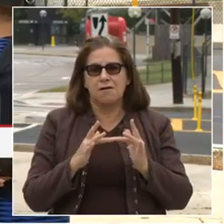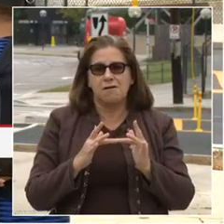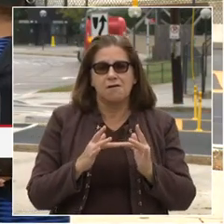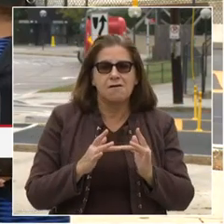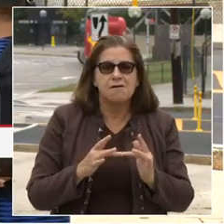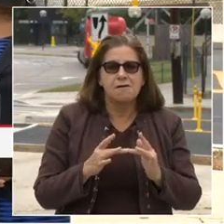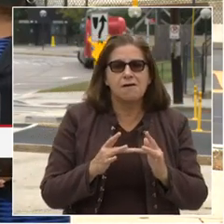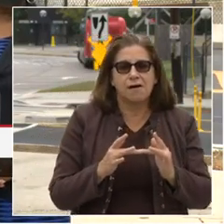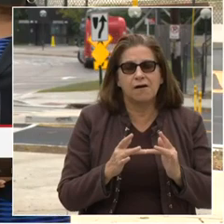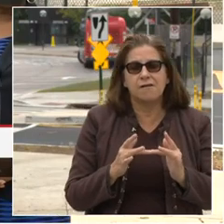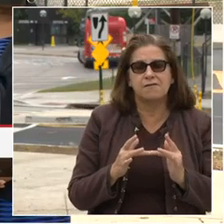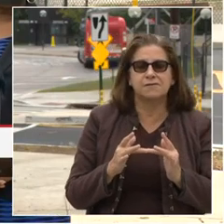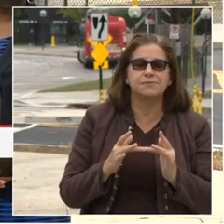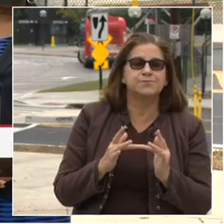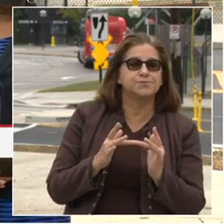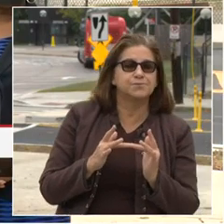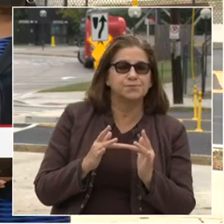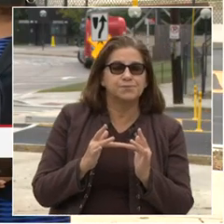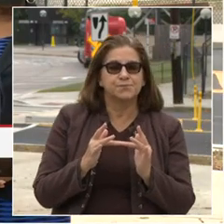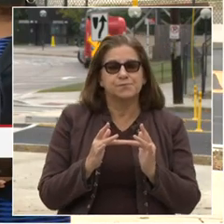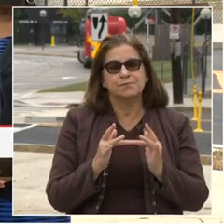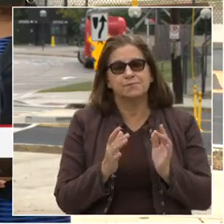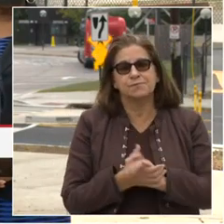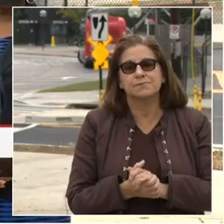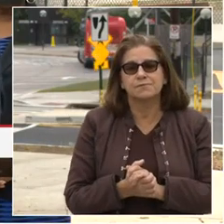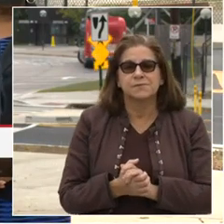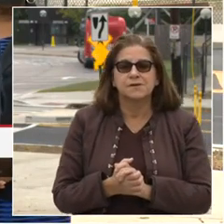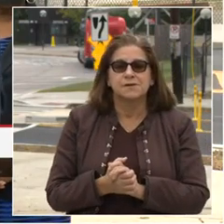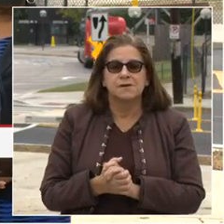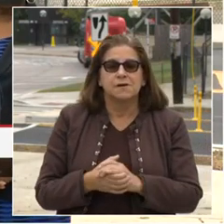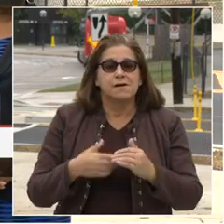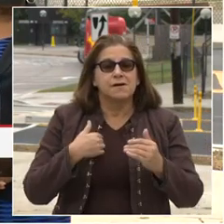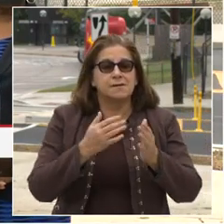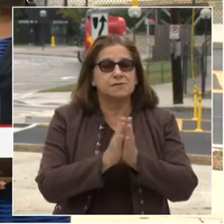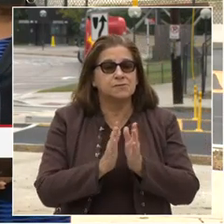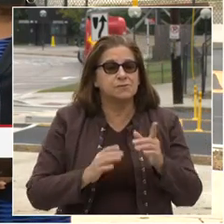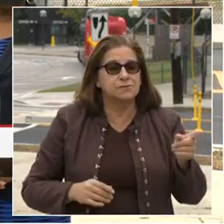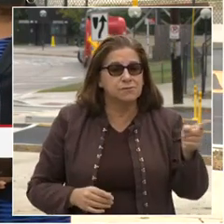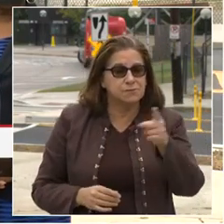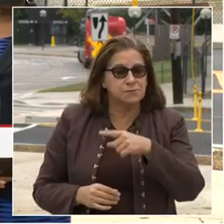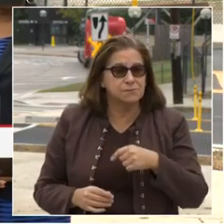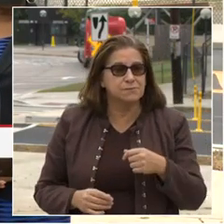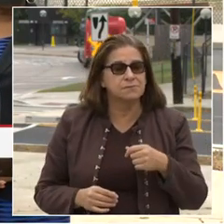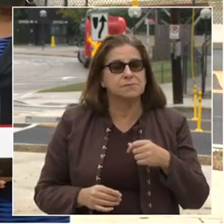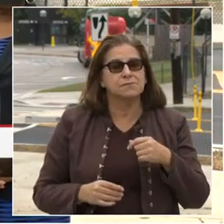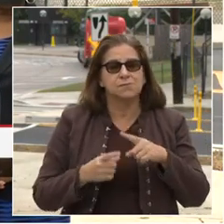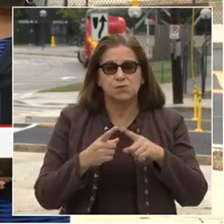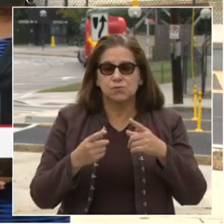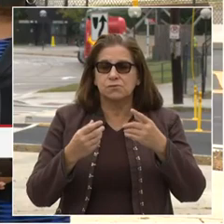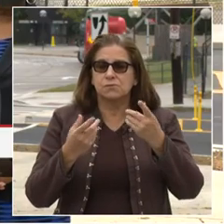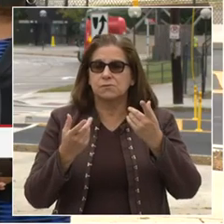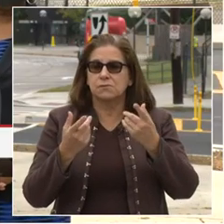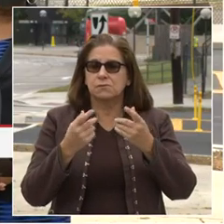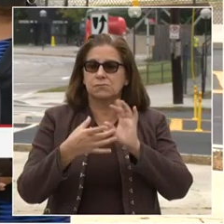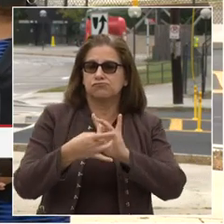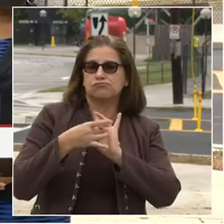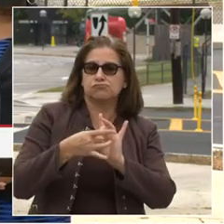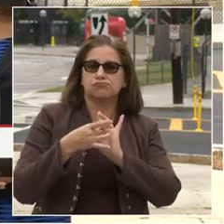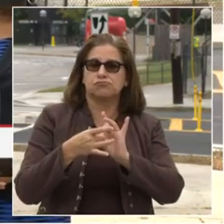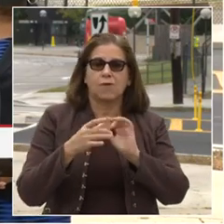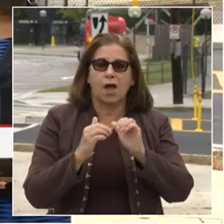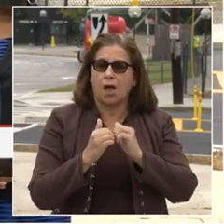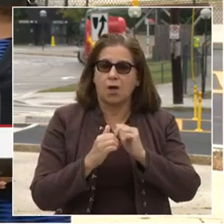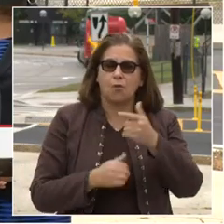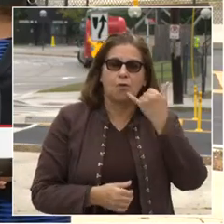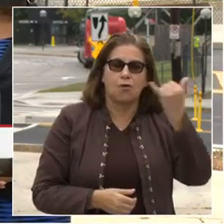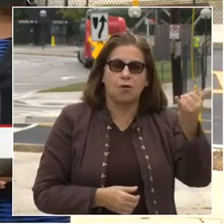I'm asking residents to keep working with us, keep submitting 311 requests. When you see a damaged stop sign or